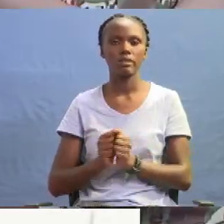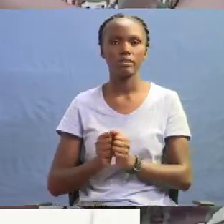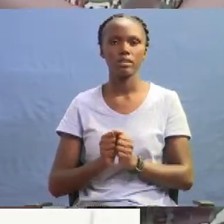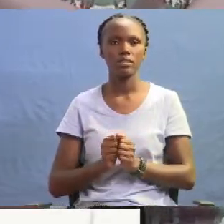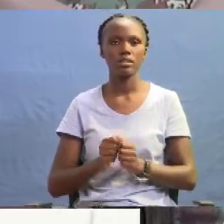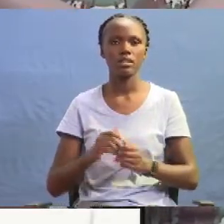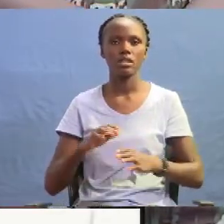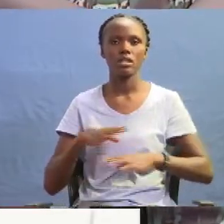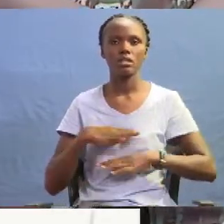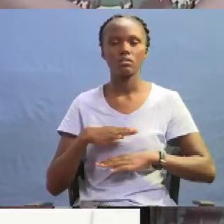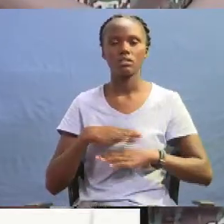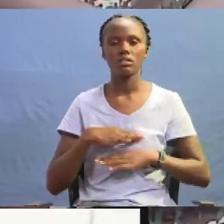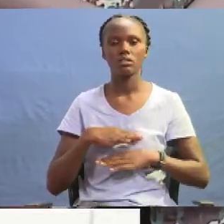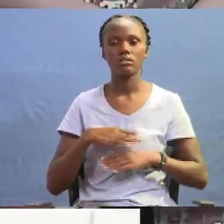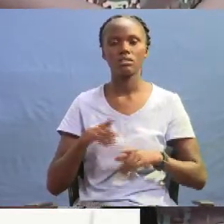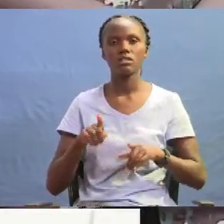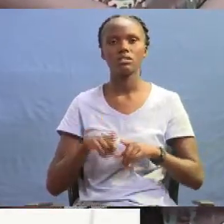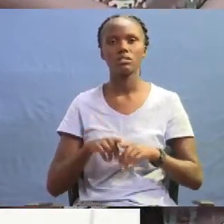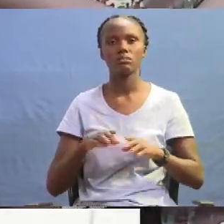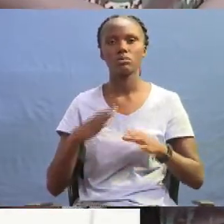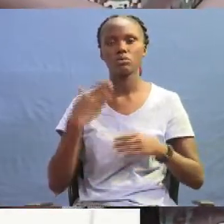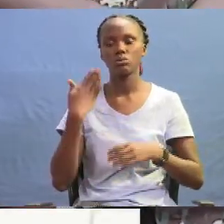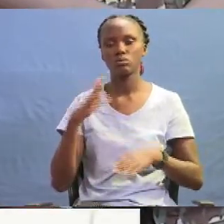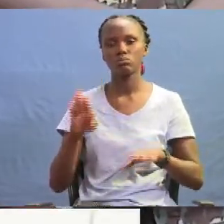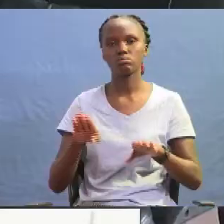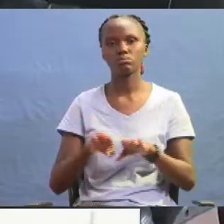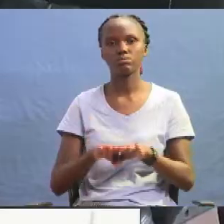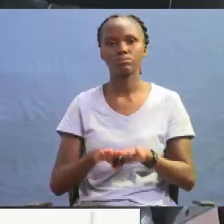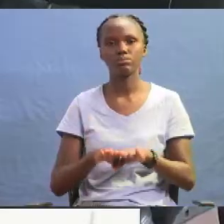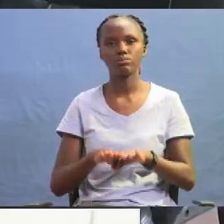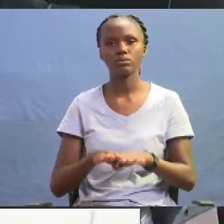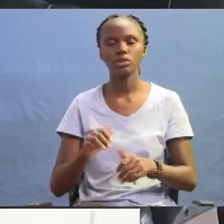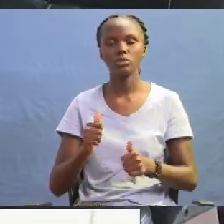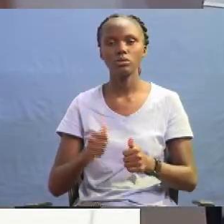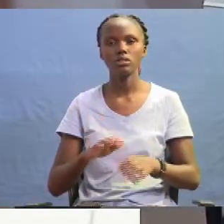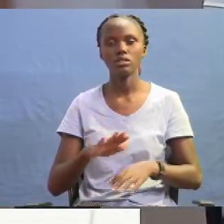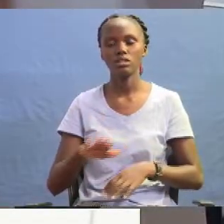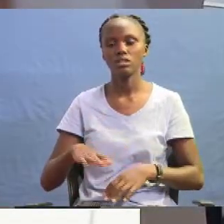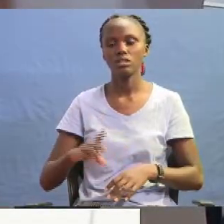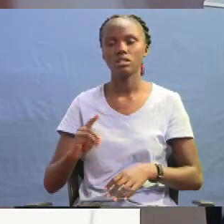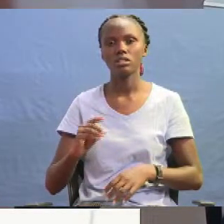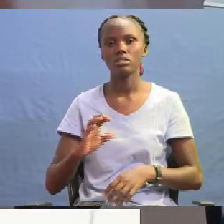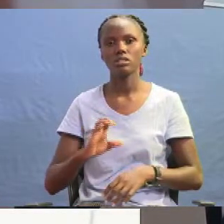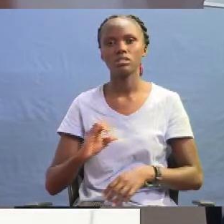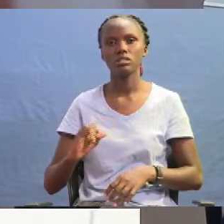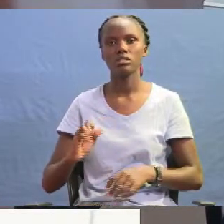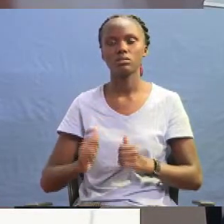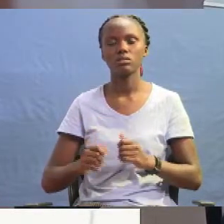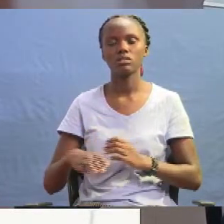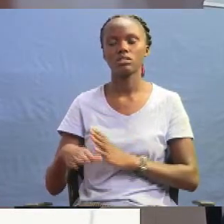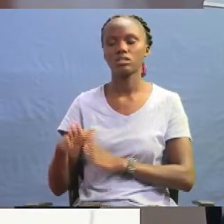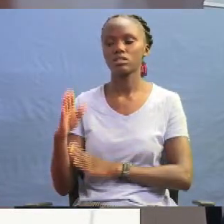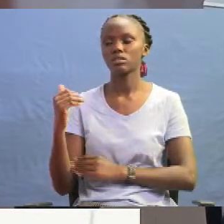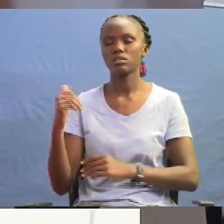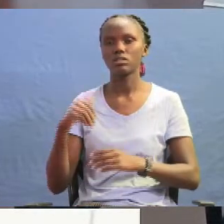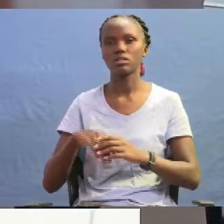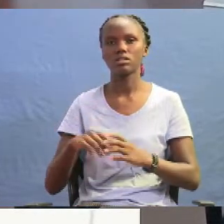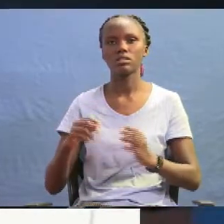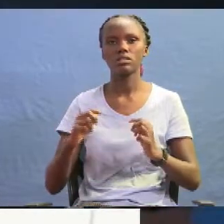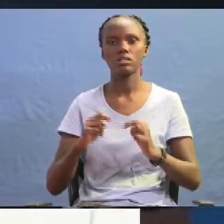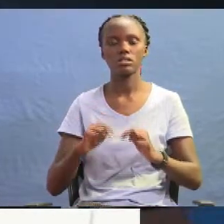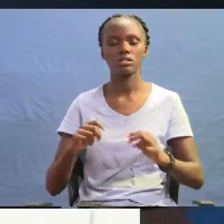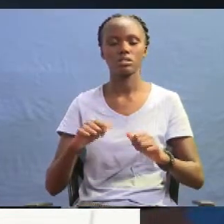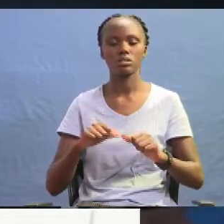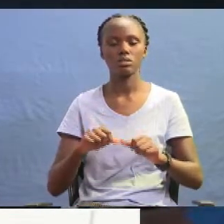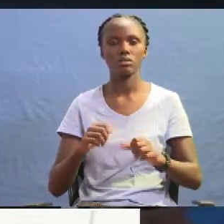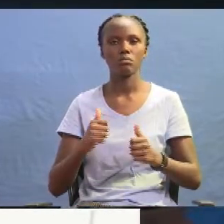tuseme enough is enough, hii mambo lazima ikome. The area DCC says that security operations are underway